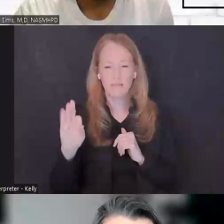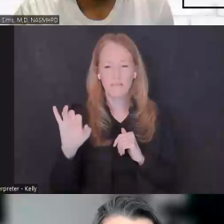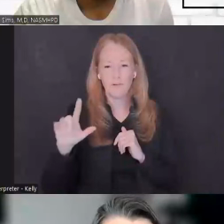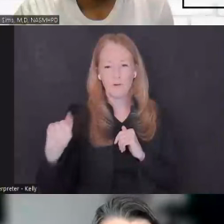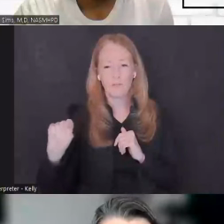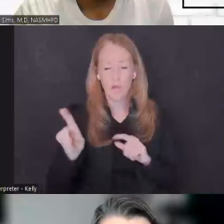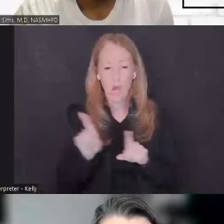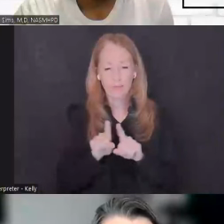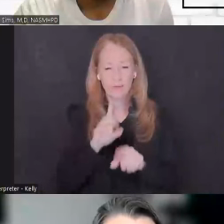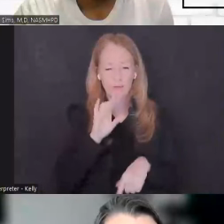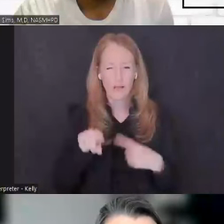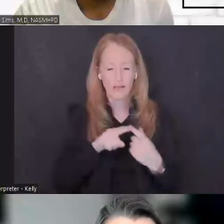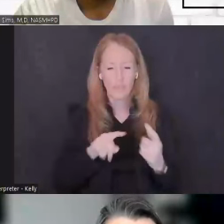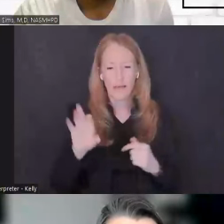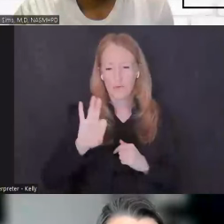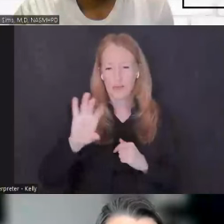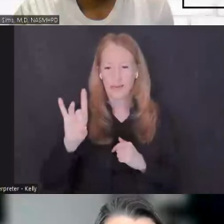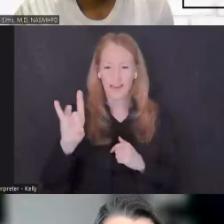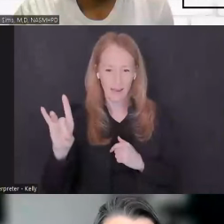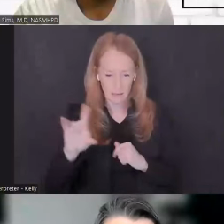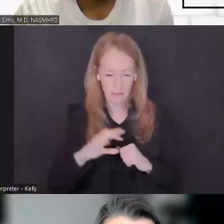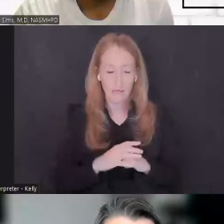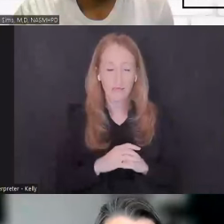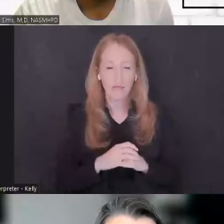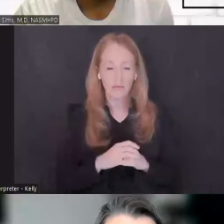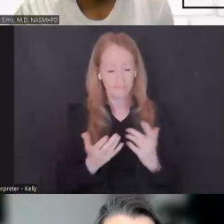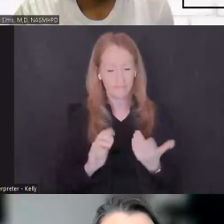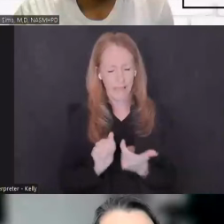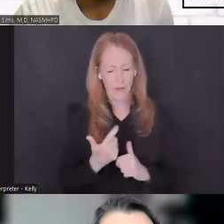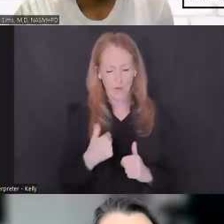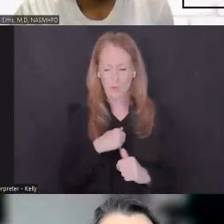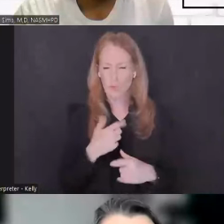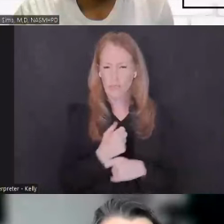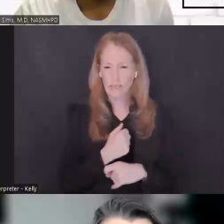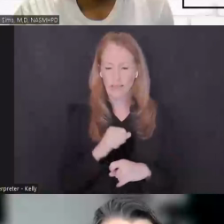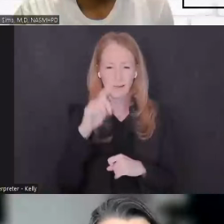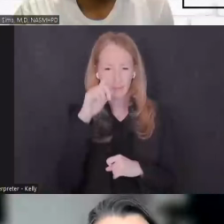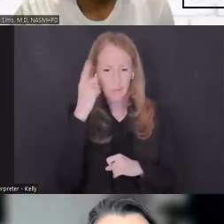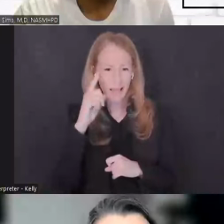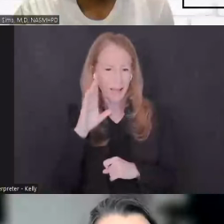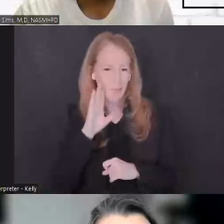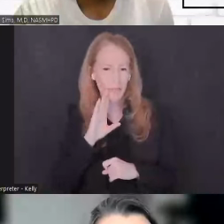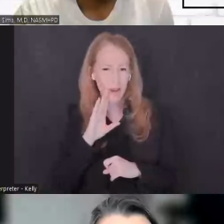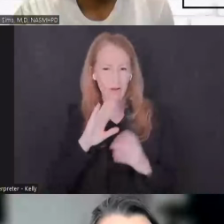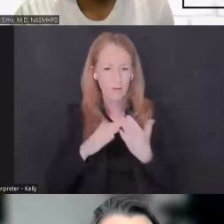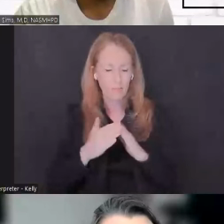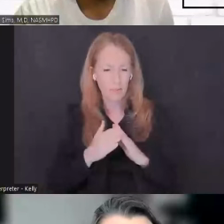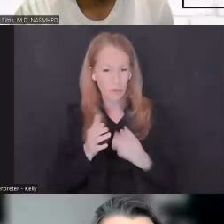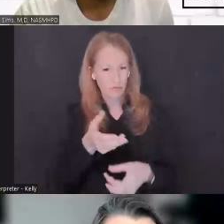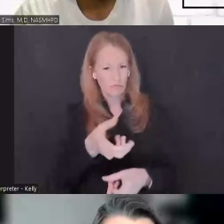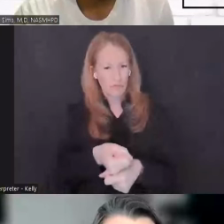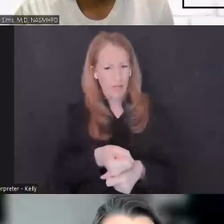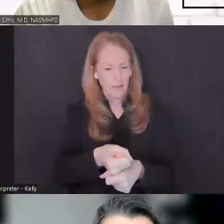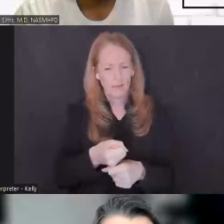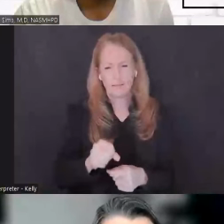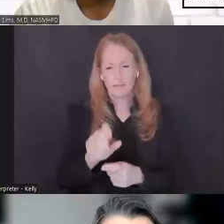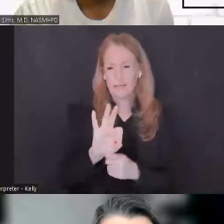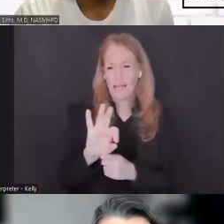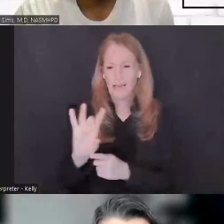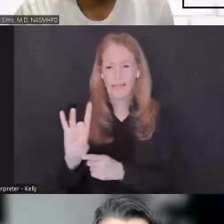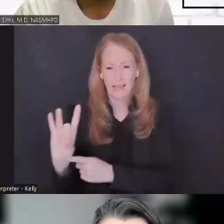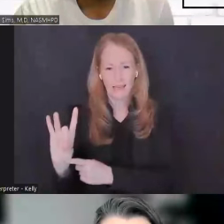we get Black and brown communities to trust 988? And